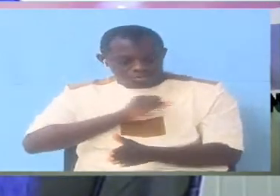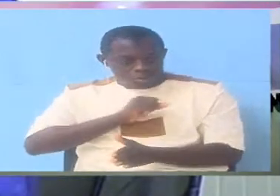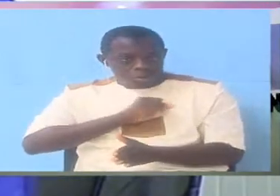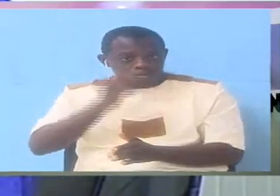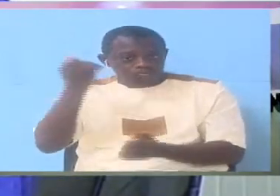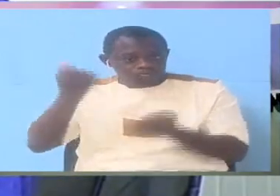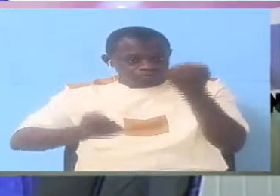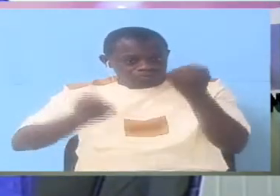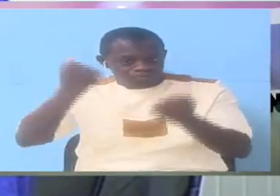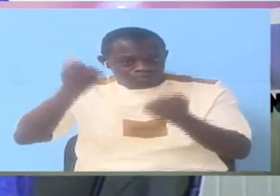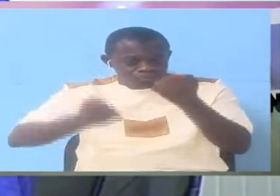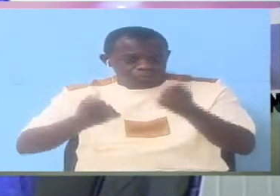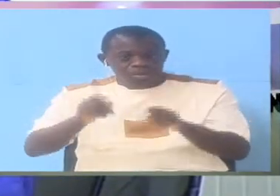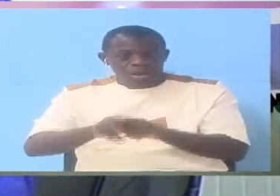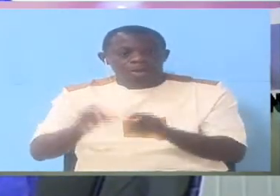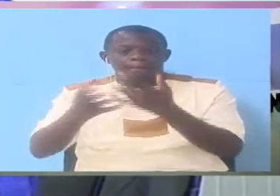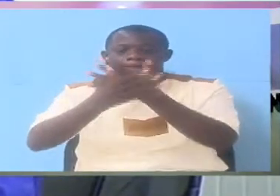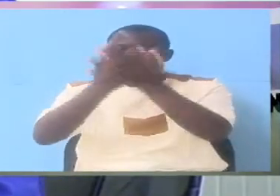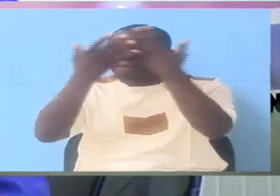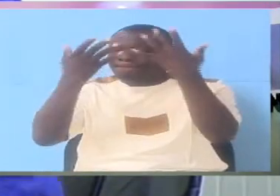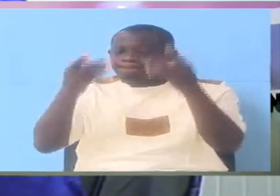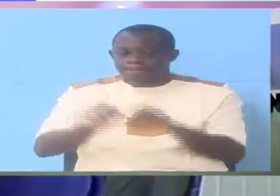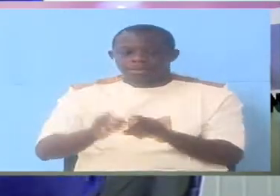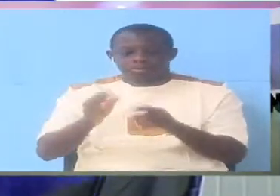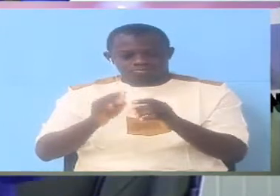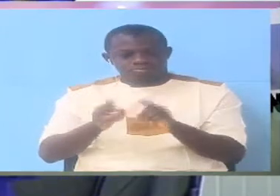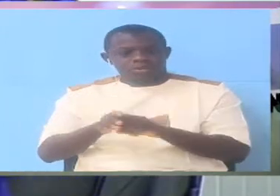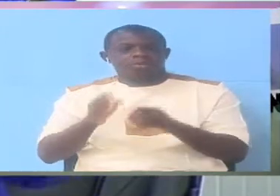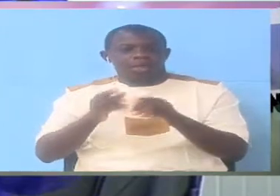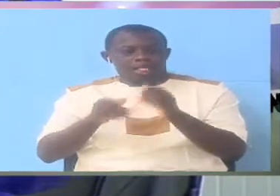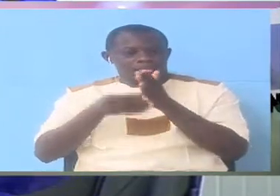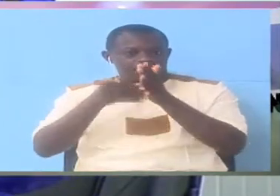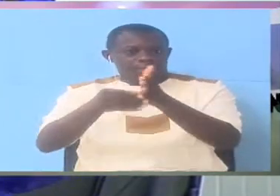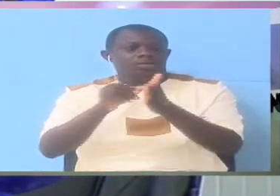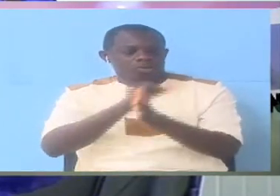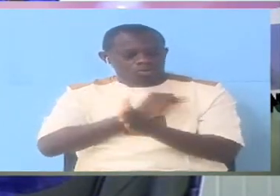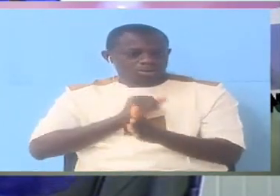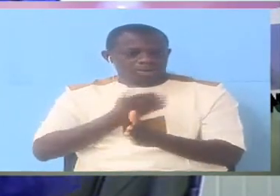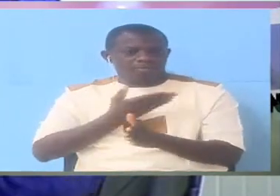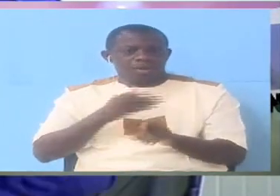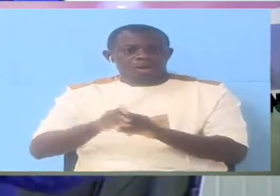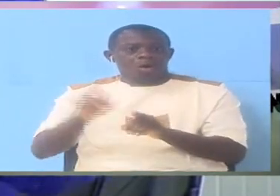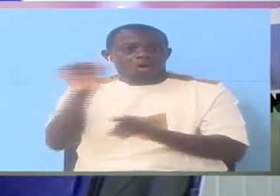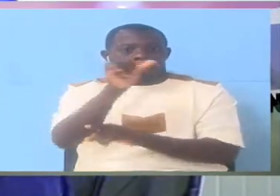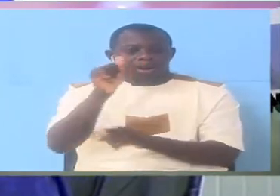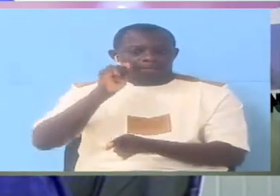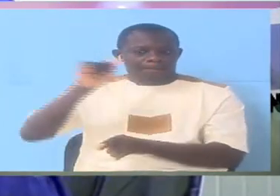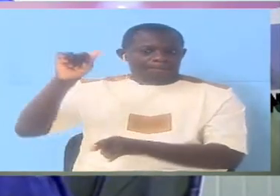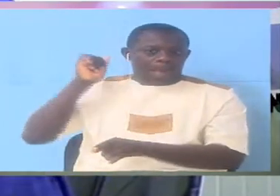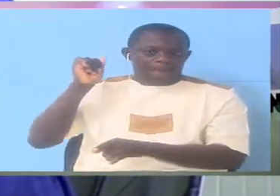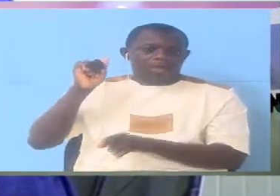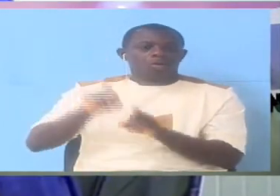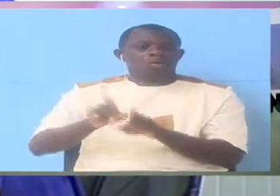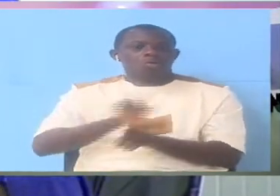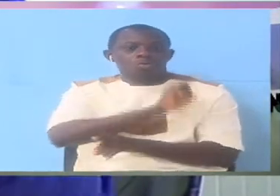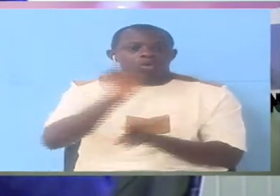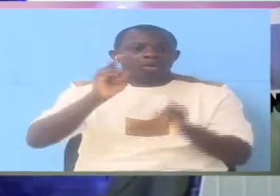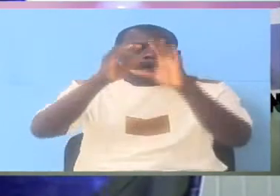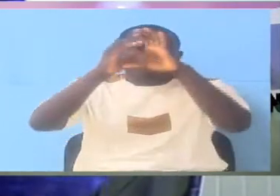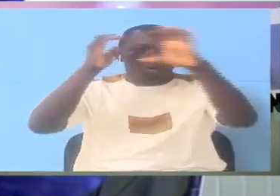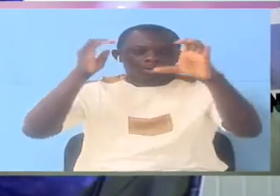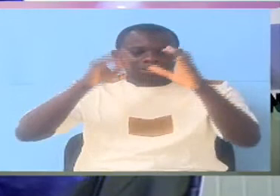Military trucks and pickups were ahead of us. Dolbe koma. Some were behind us. Dolbe tema. And we were in the